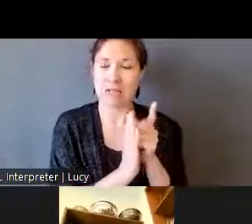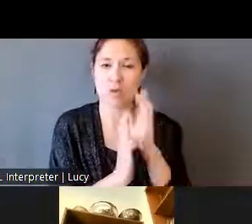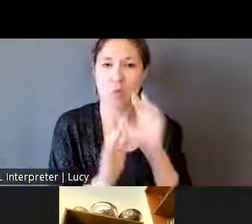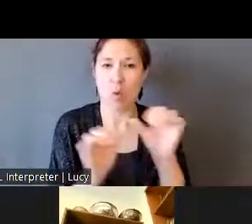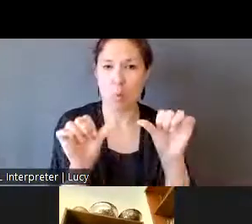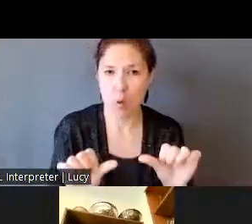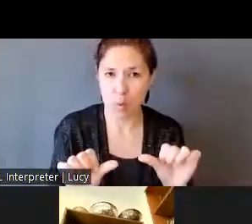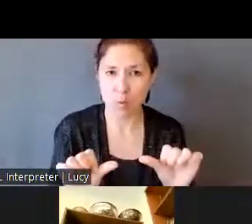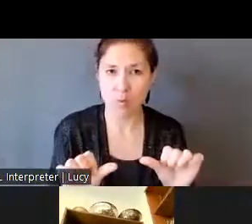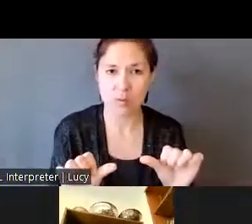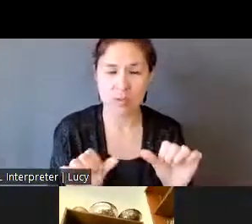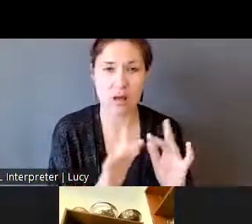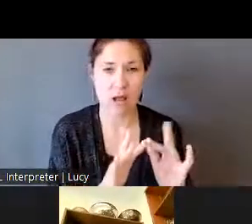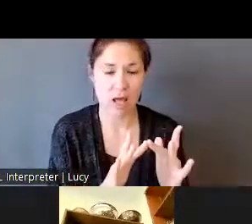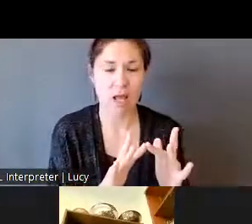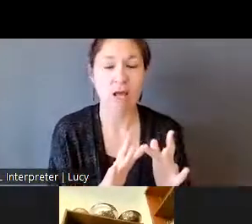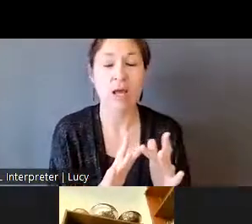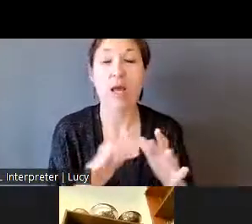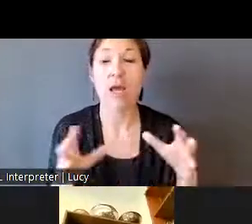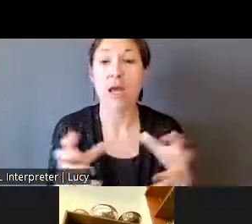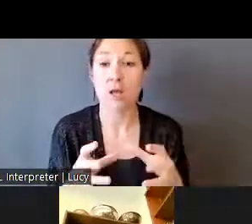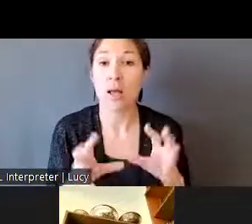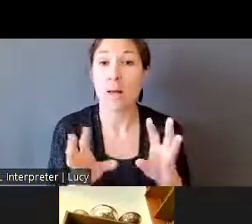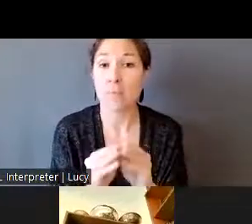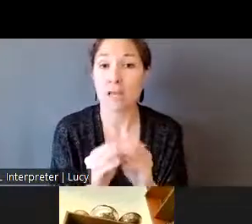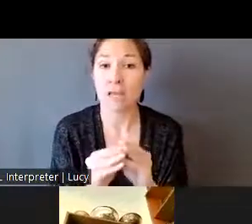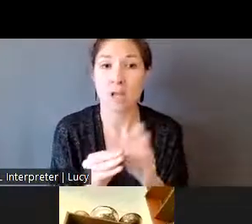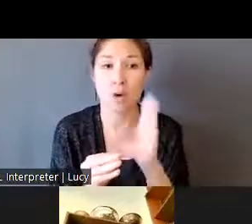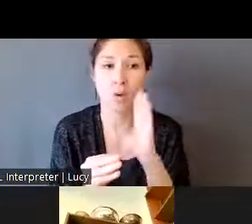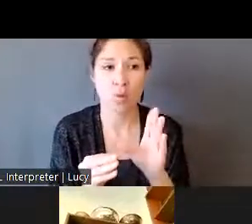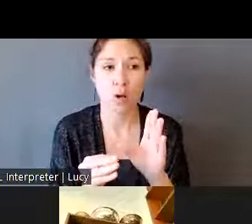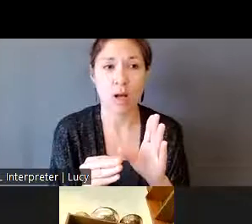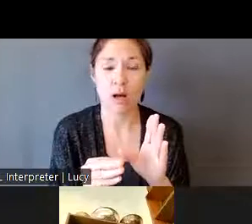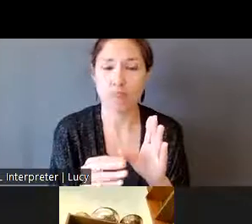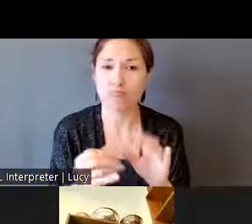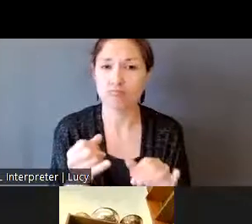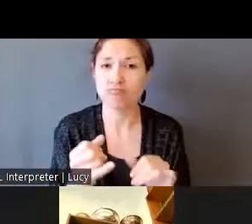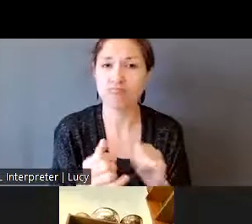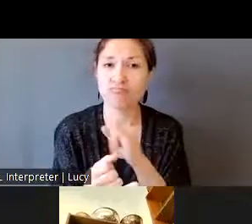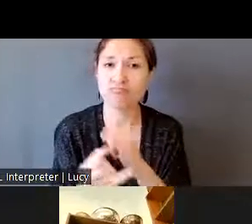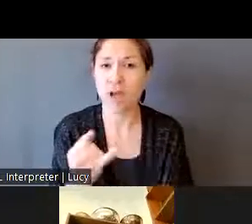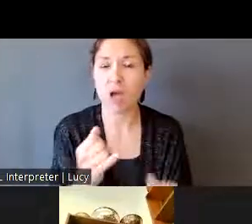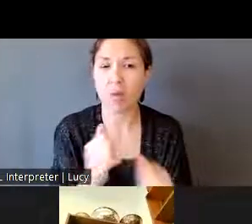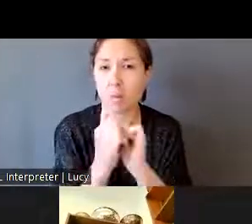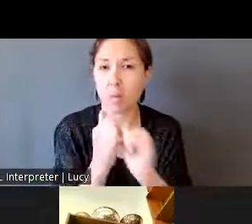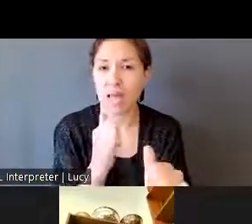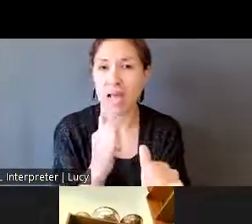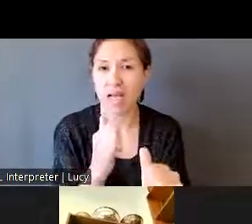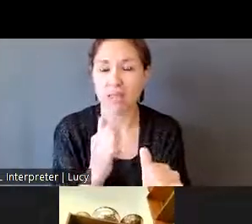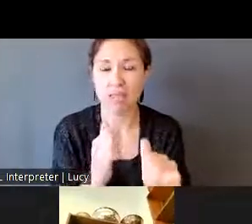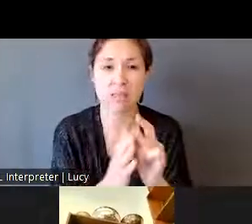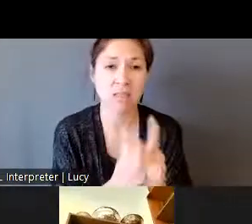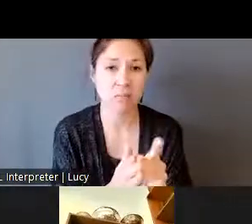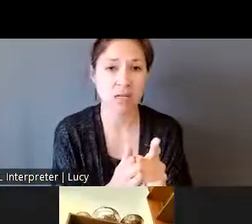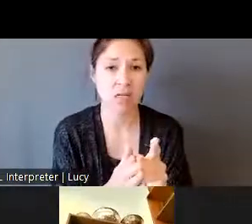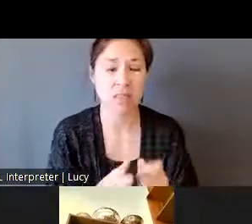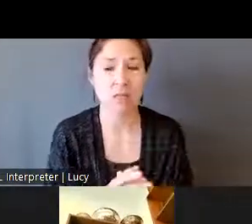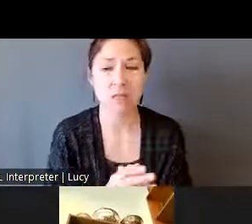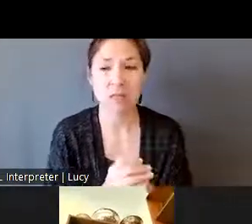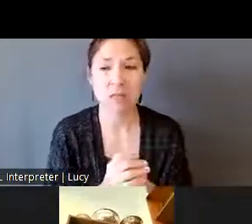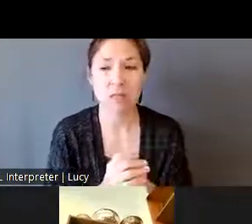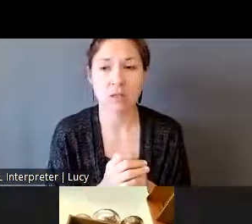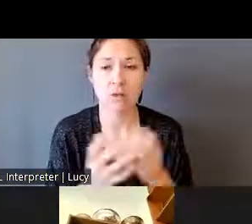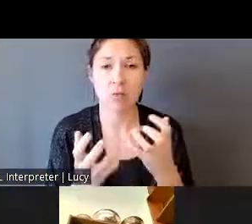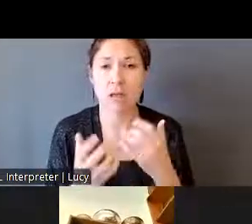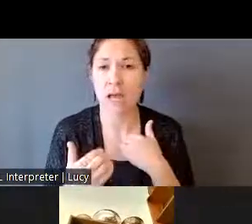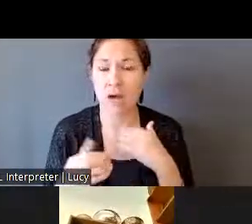together, we finalize these minutes, just so if there's any discussion that we have the discussion, but we do want to have an